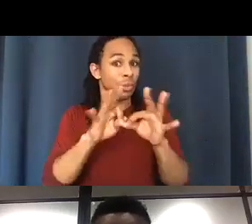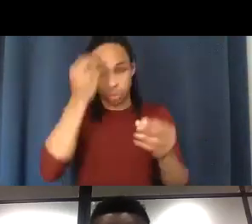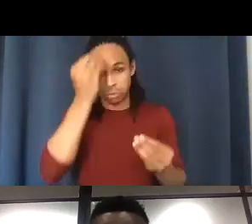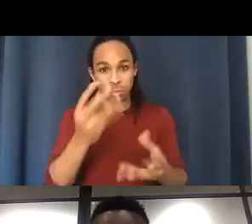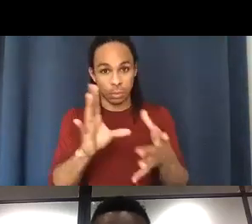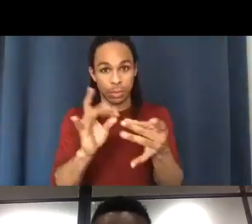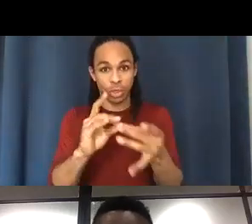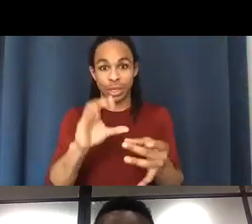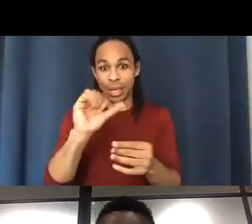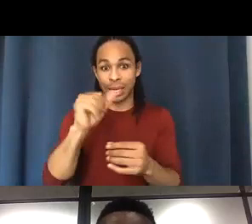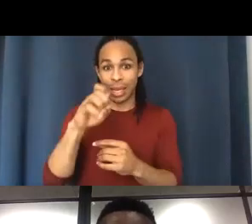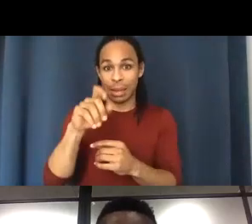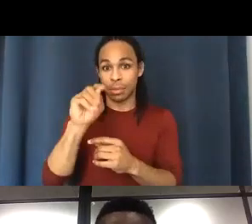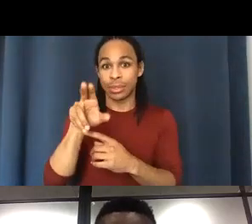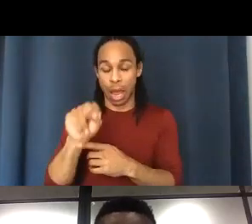other cities around the world,